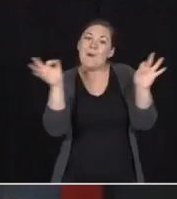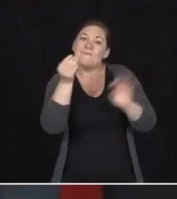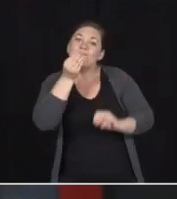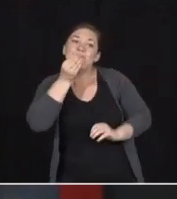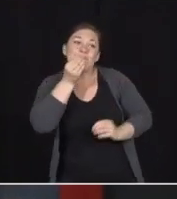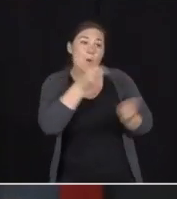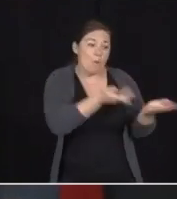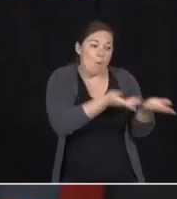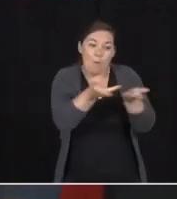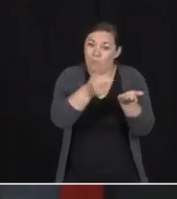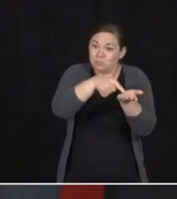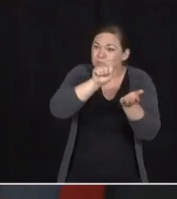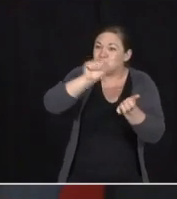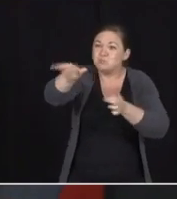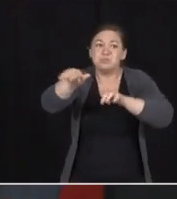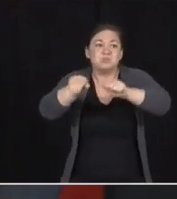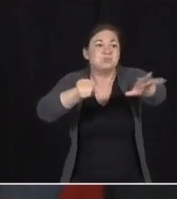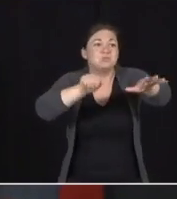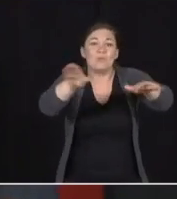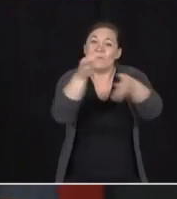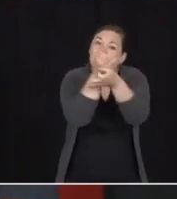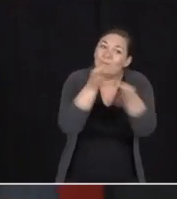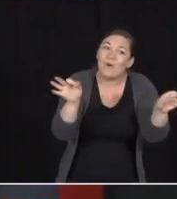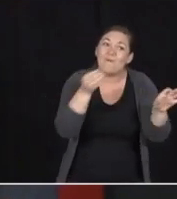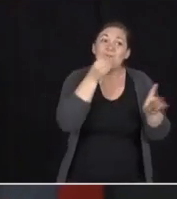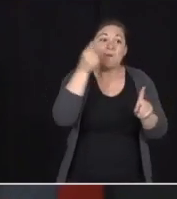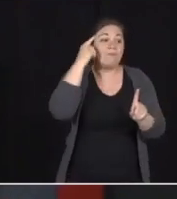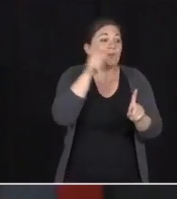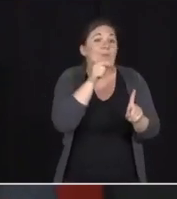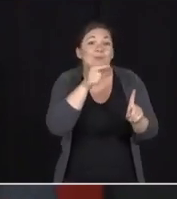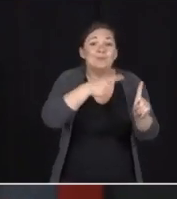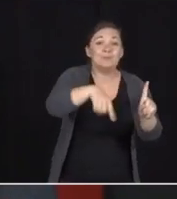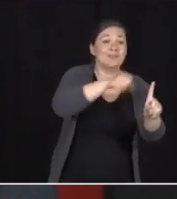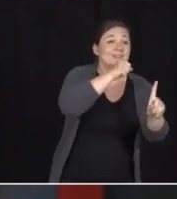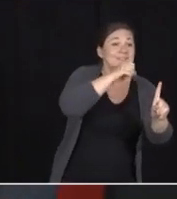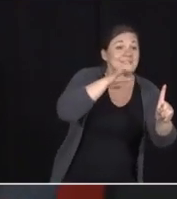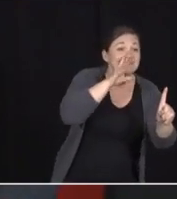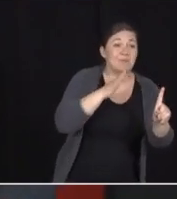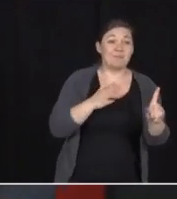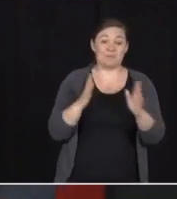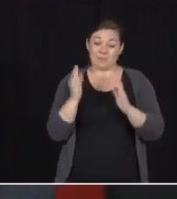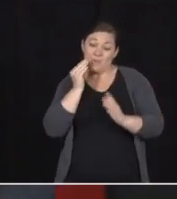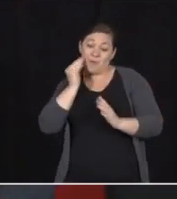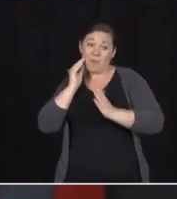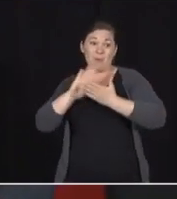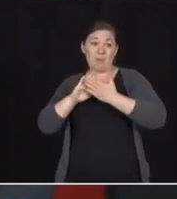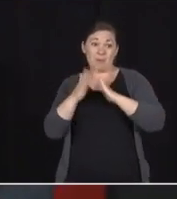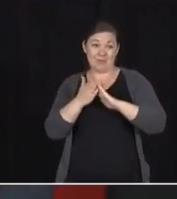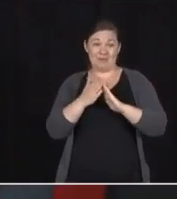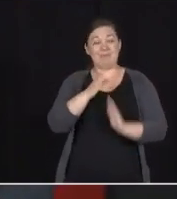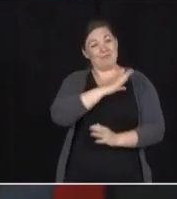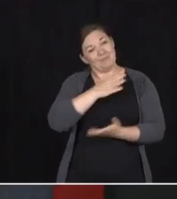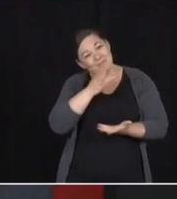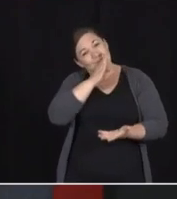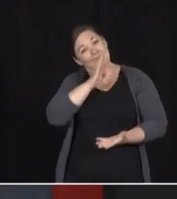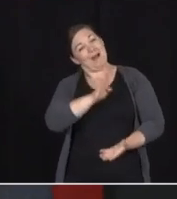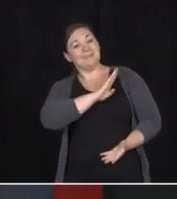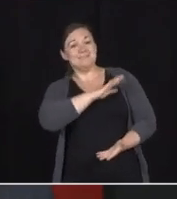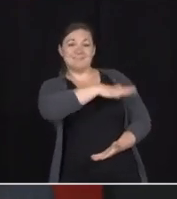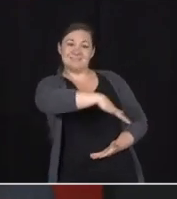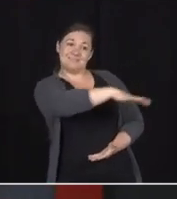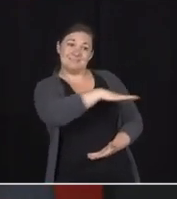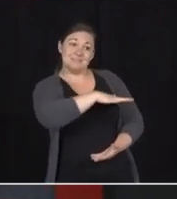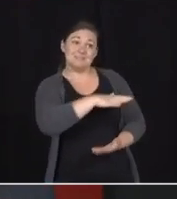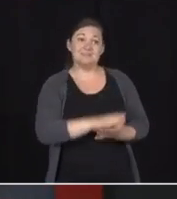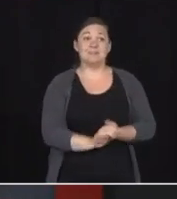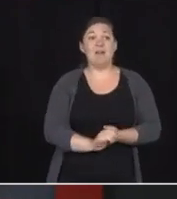delivers free meals to senior citizens in need throughout my hometown of Brampton. This trio of businesses has worked together to